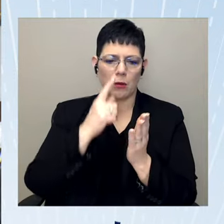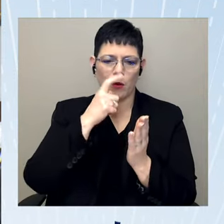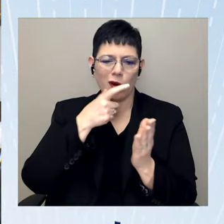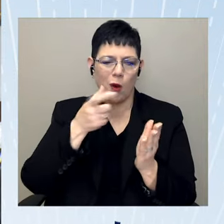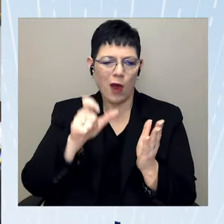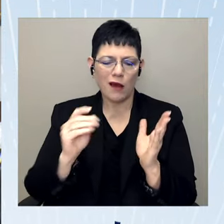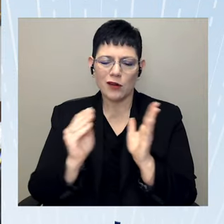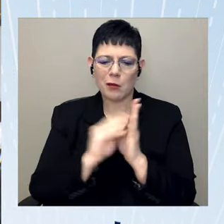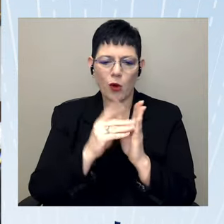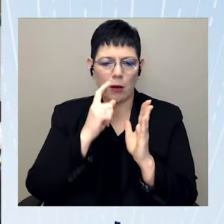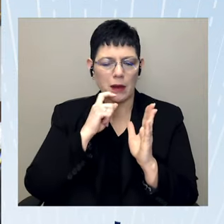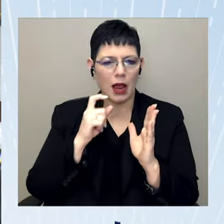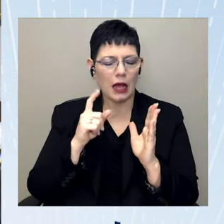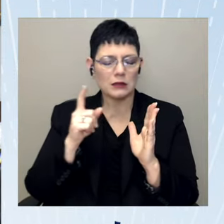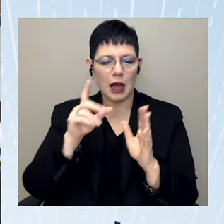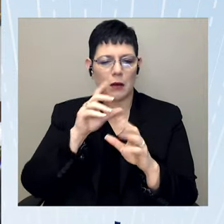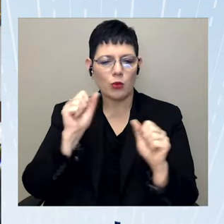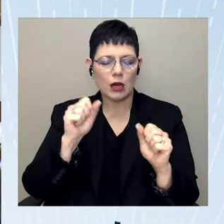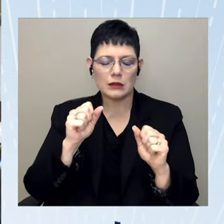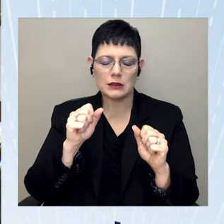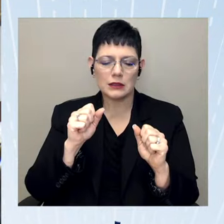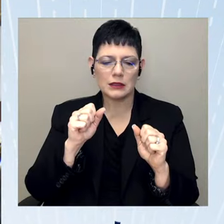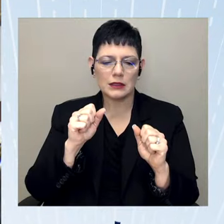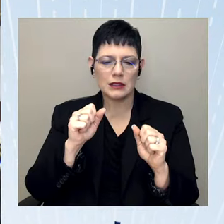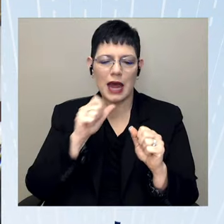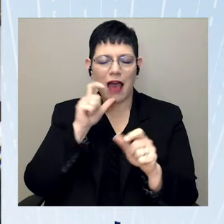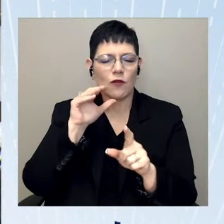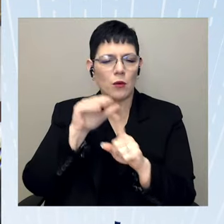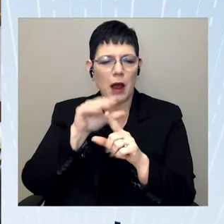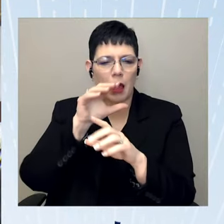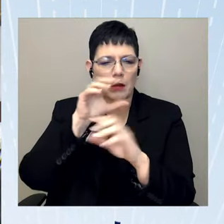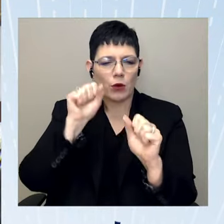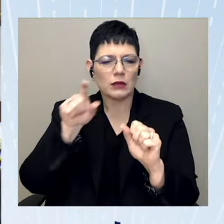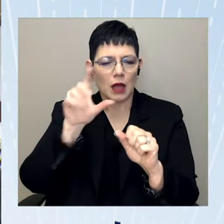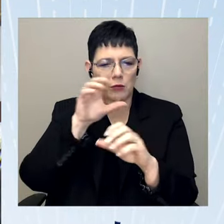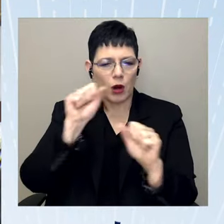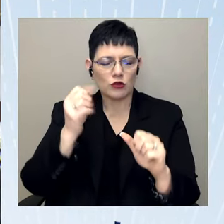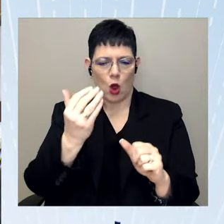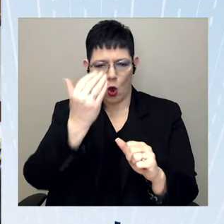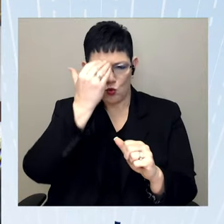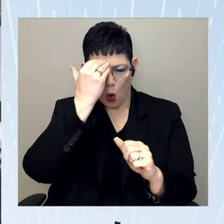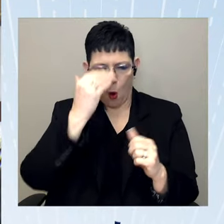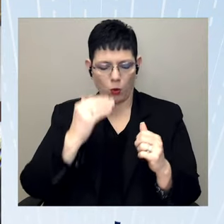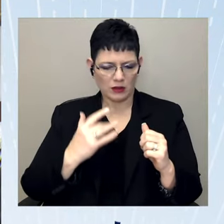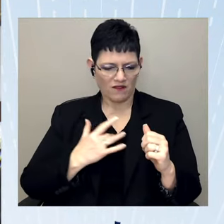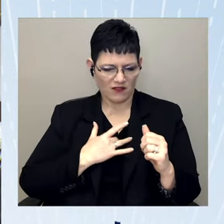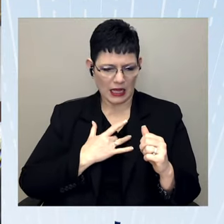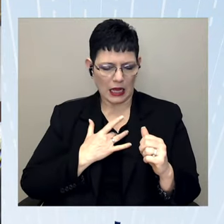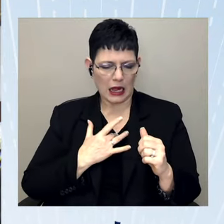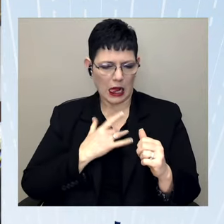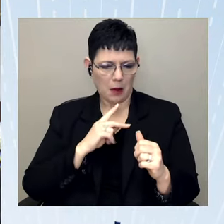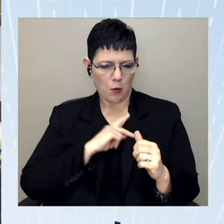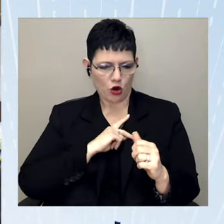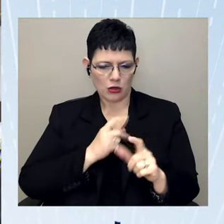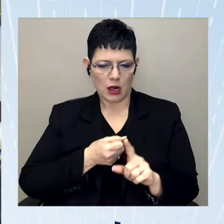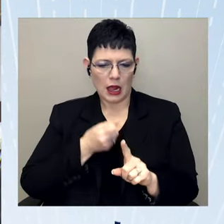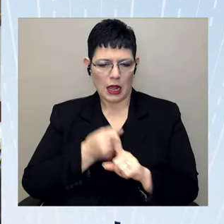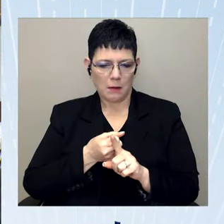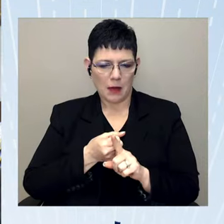because he tells it every time because this issue is not only important to him as president, but it is important to him